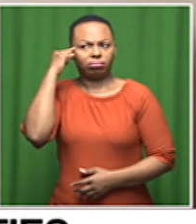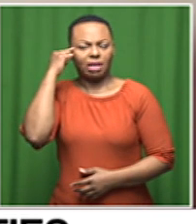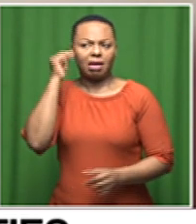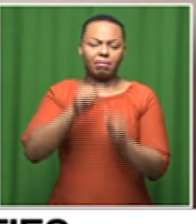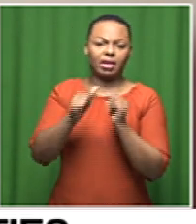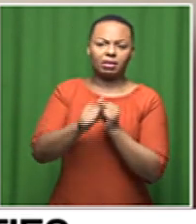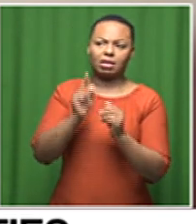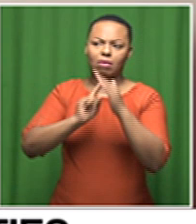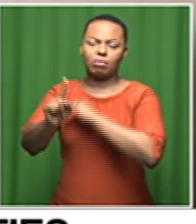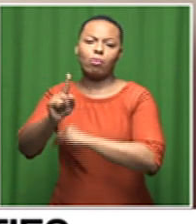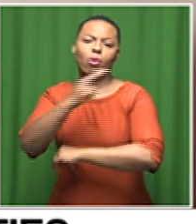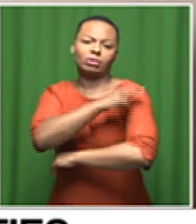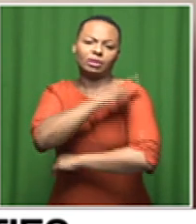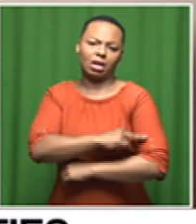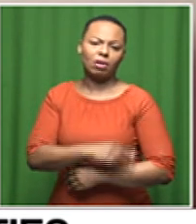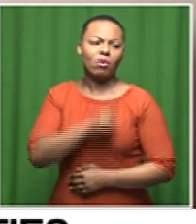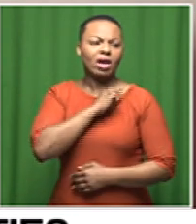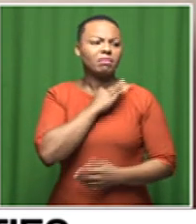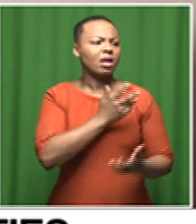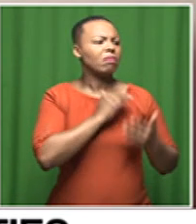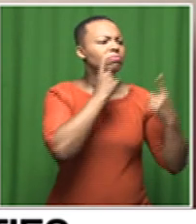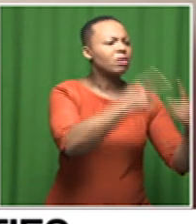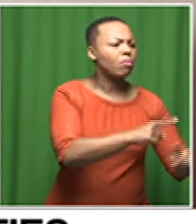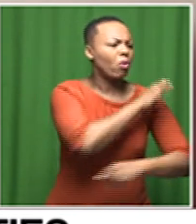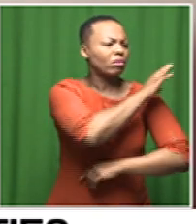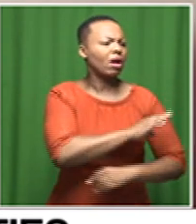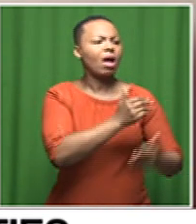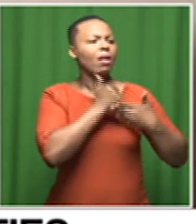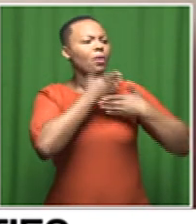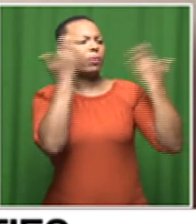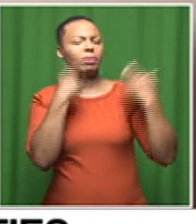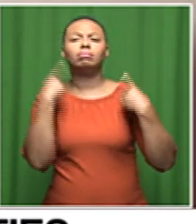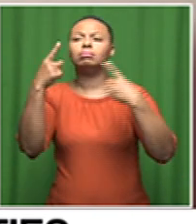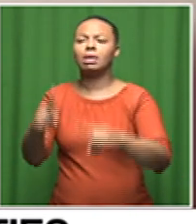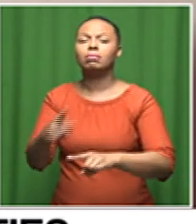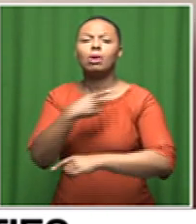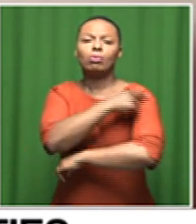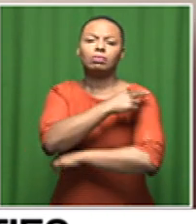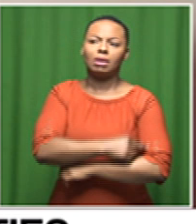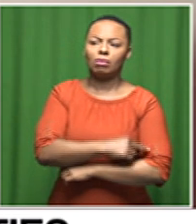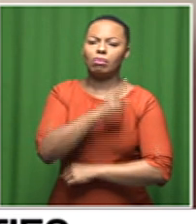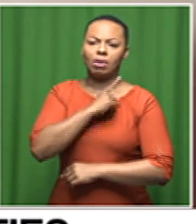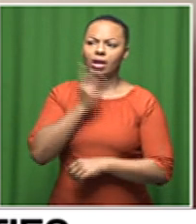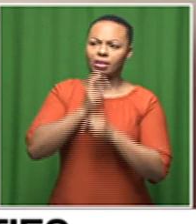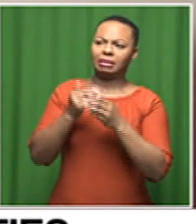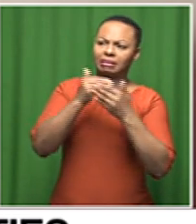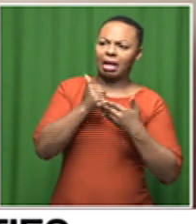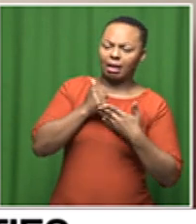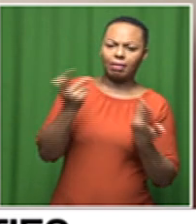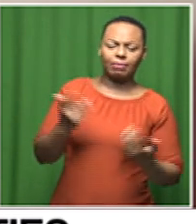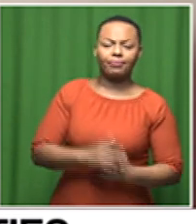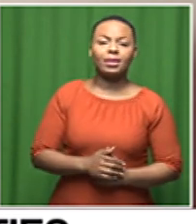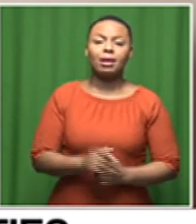at the hospital the whole day so that I get services that I need to get. But in most cases, we find